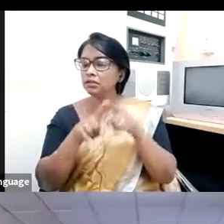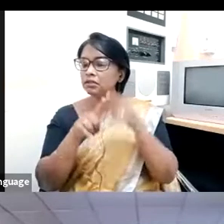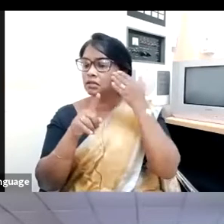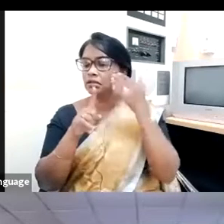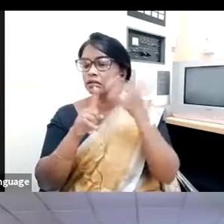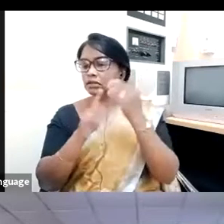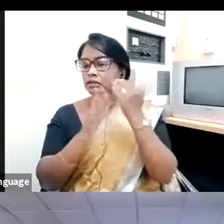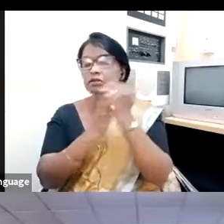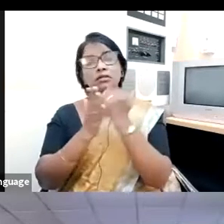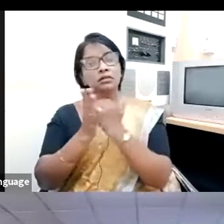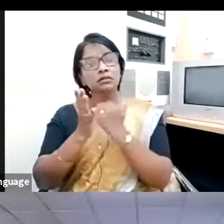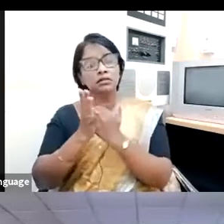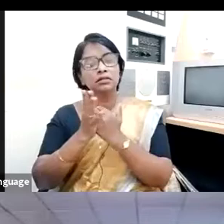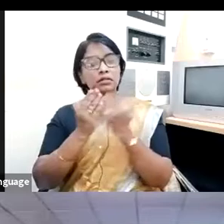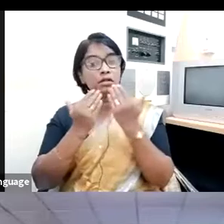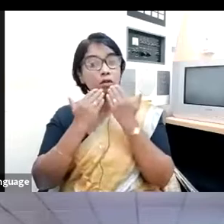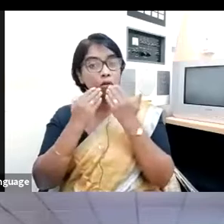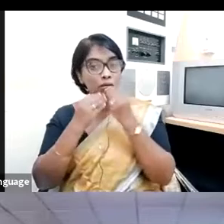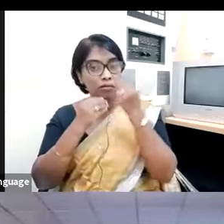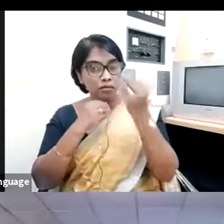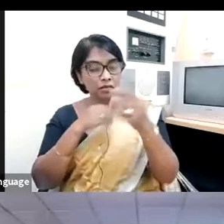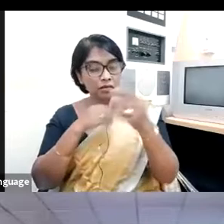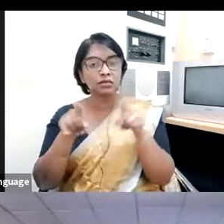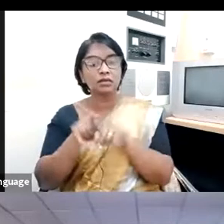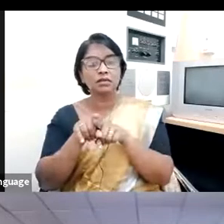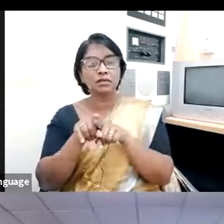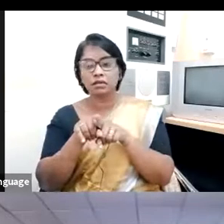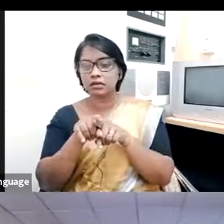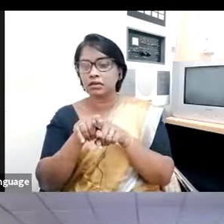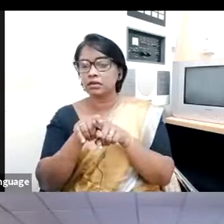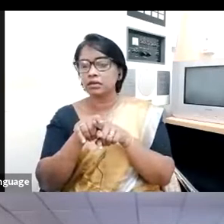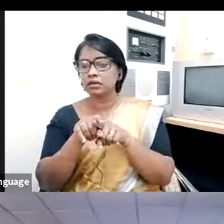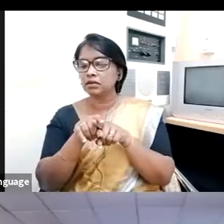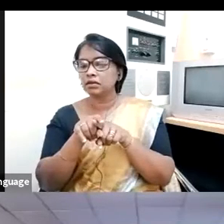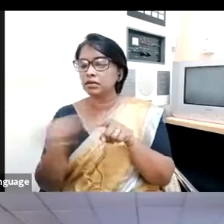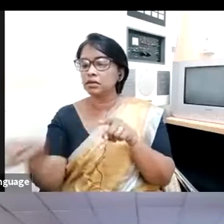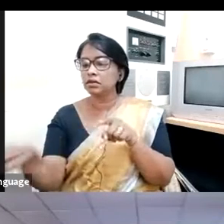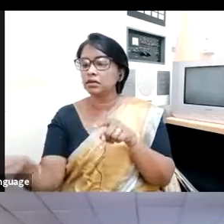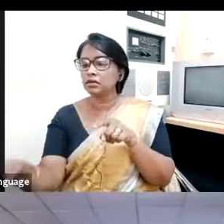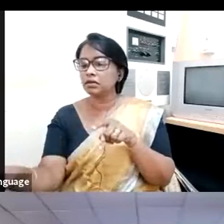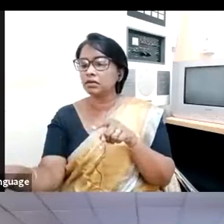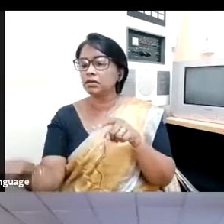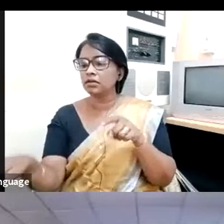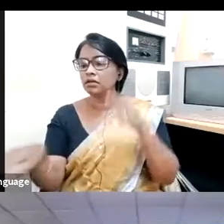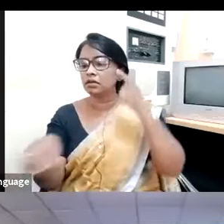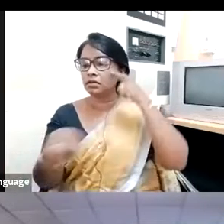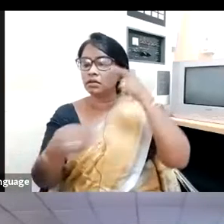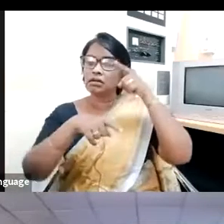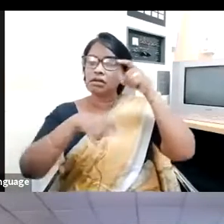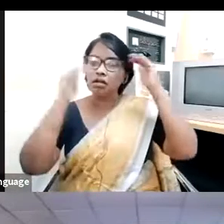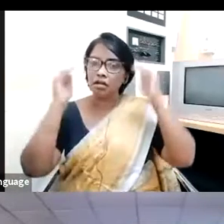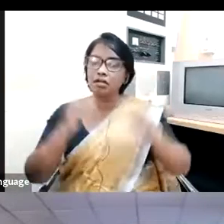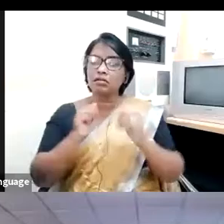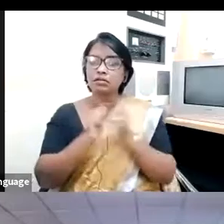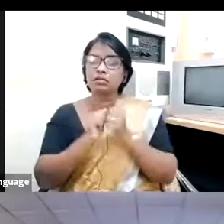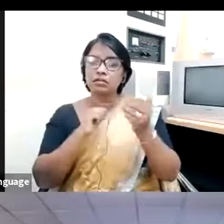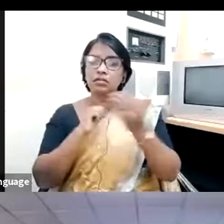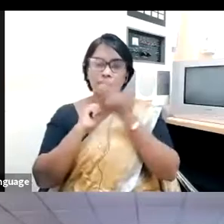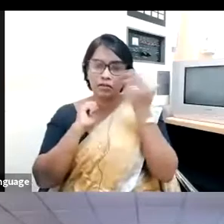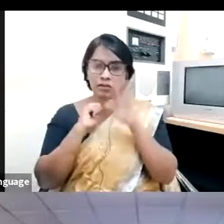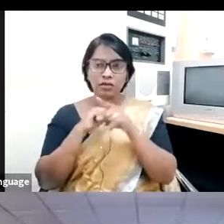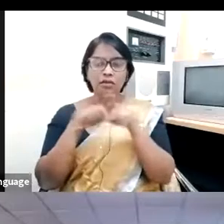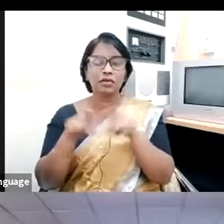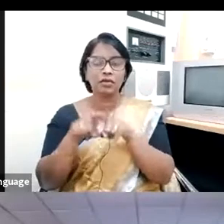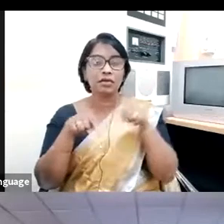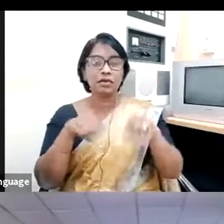Get advice from people who understand the science. Please don't be someone who says, I don't need scientific advice. I